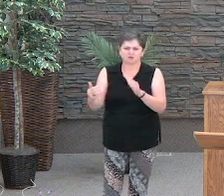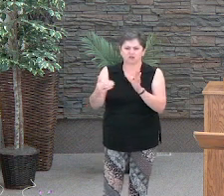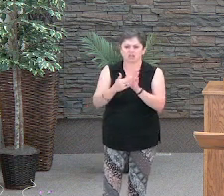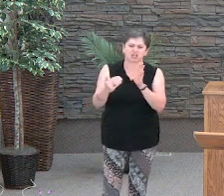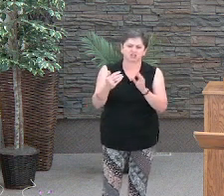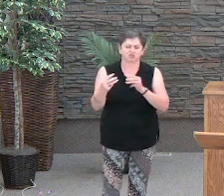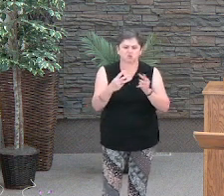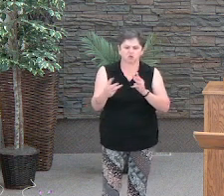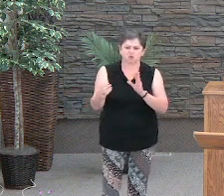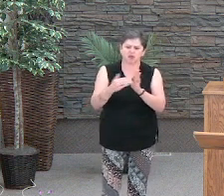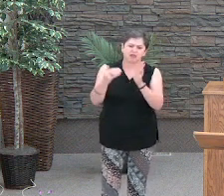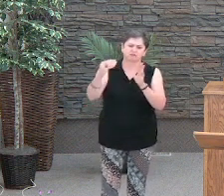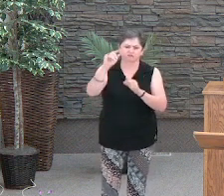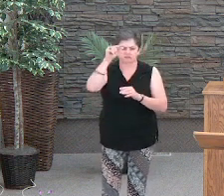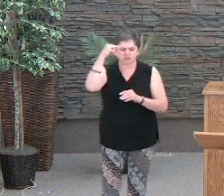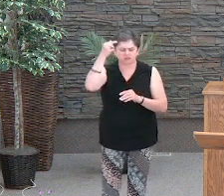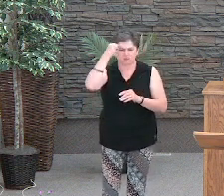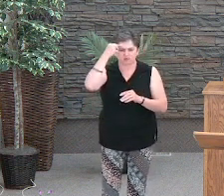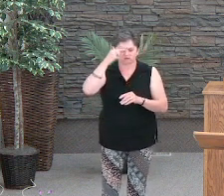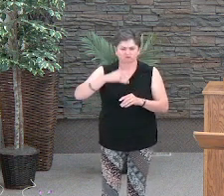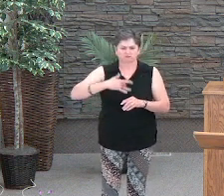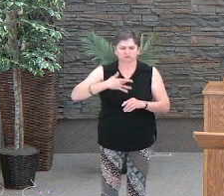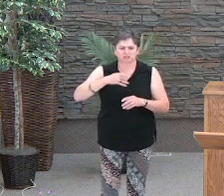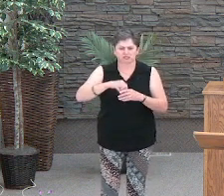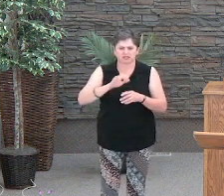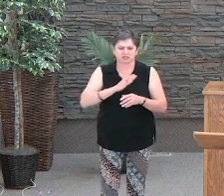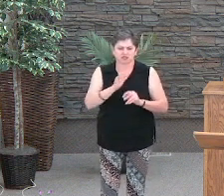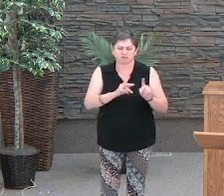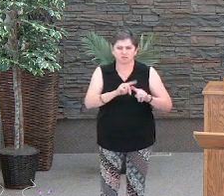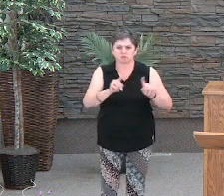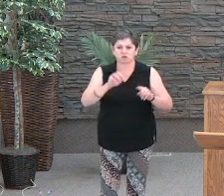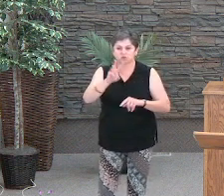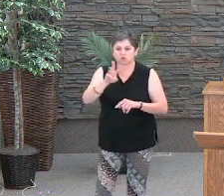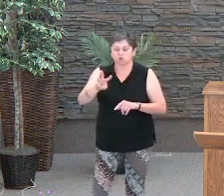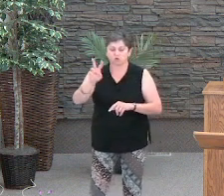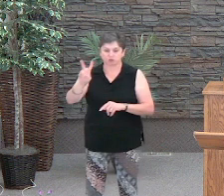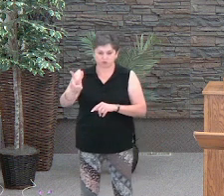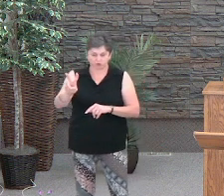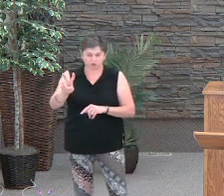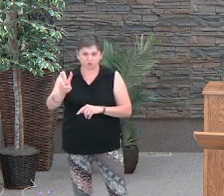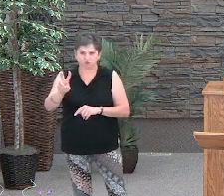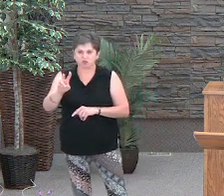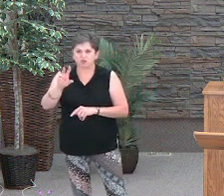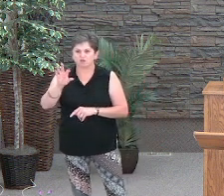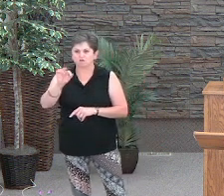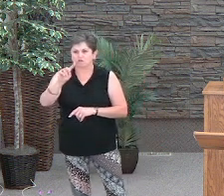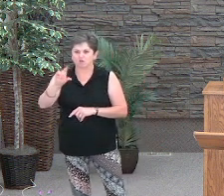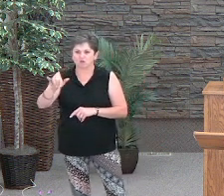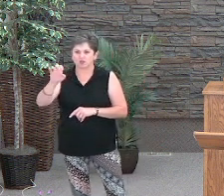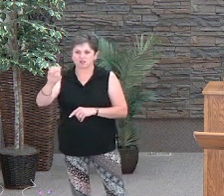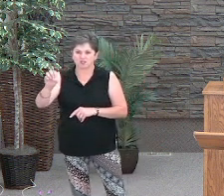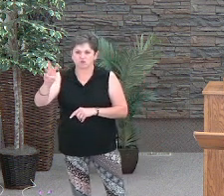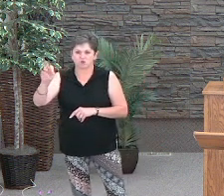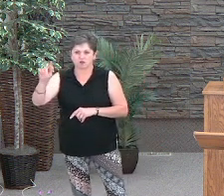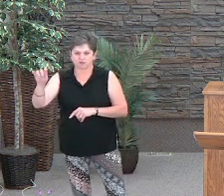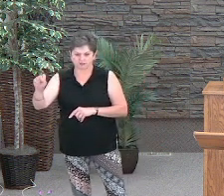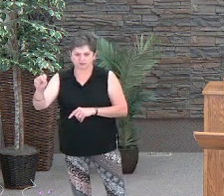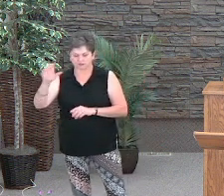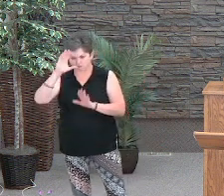anti-war, anti-government sentiment in our people. But World War II and Foy E. Wallace on the bottom of the screen